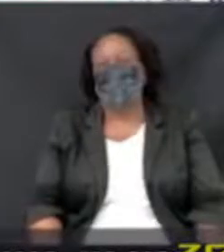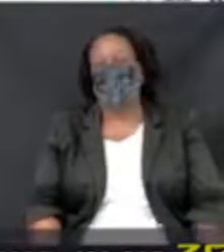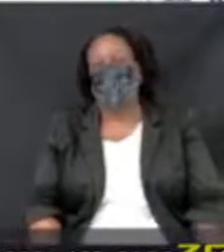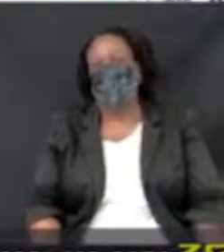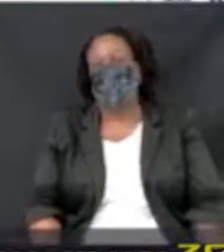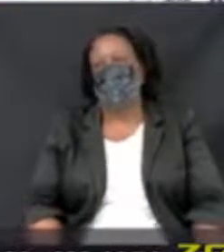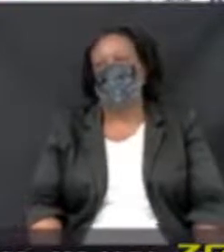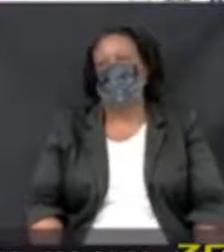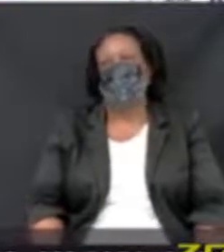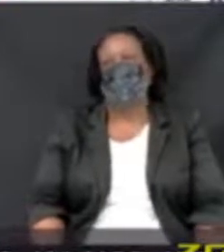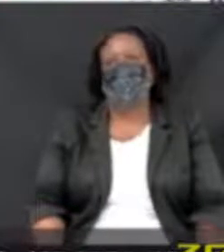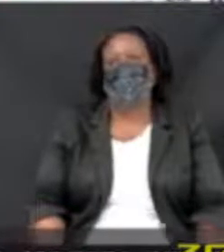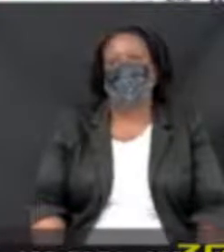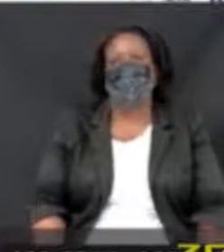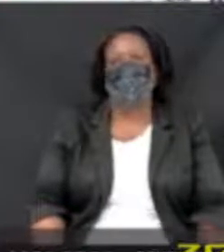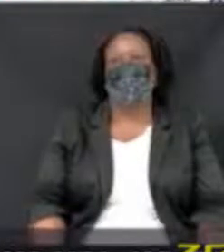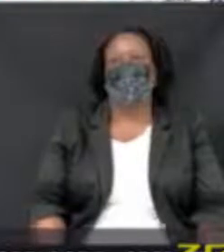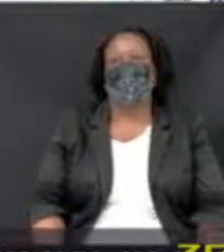National Disaster